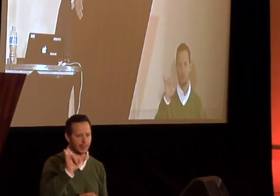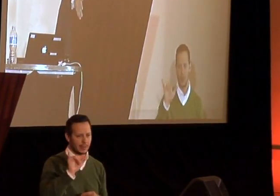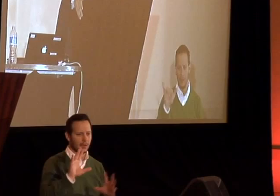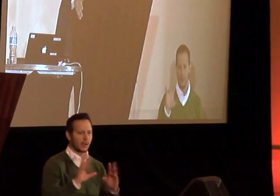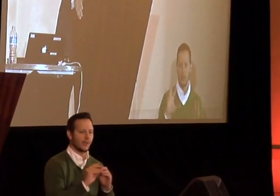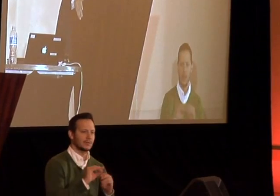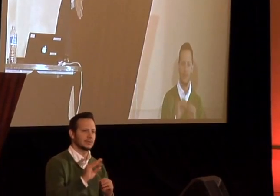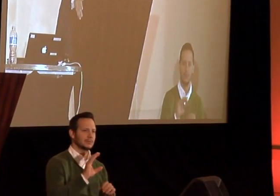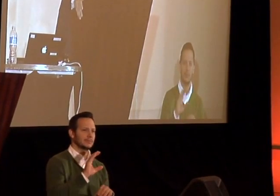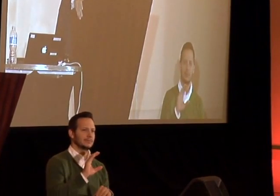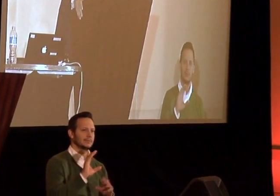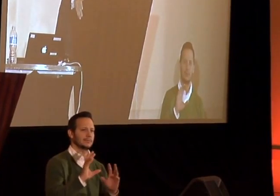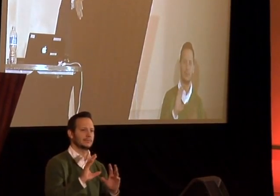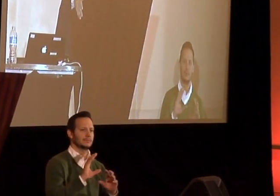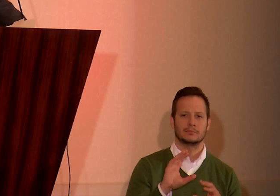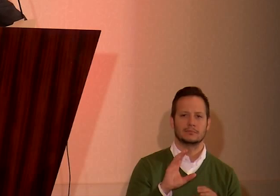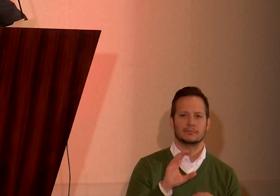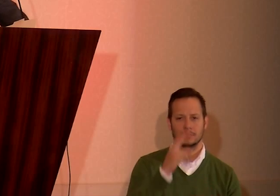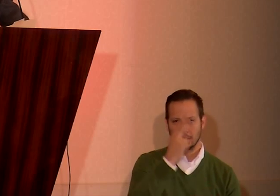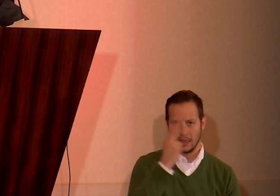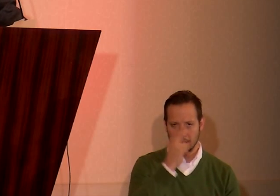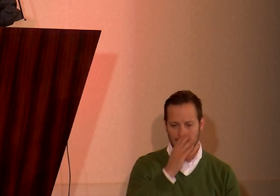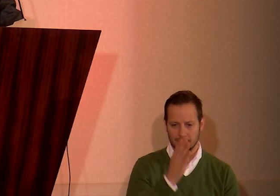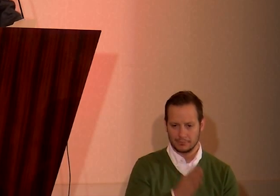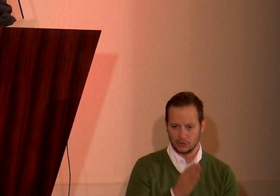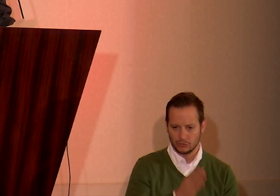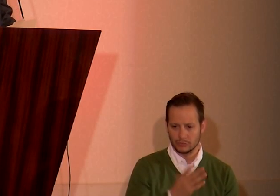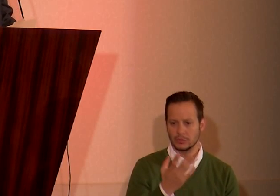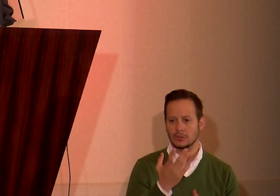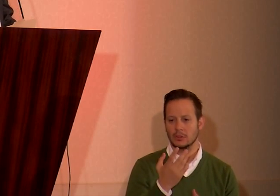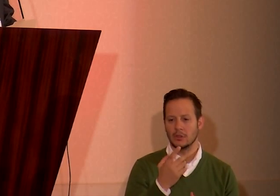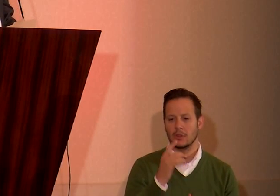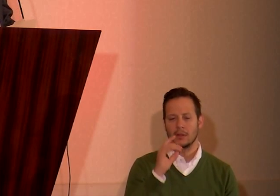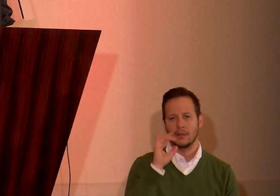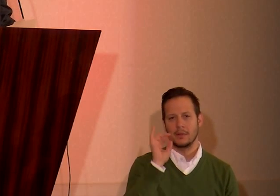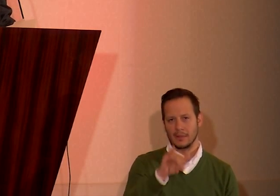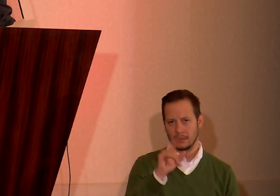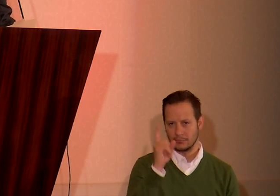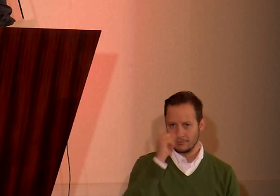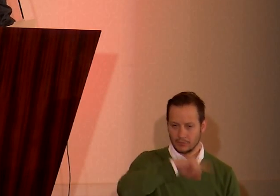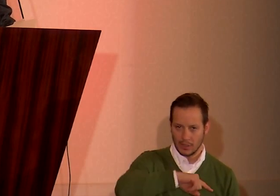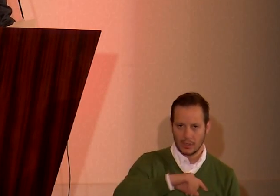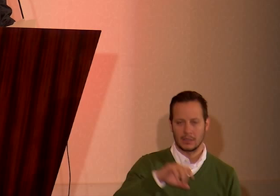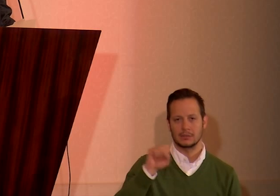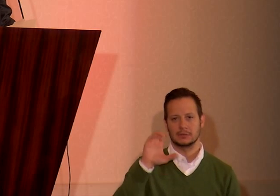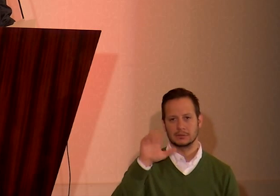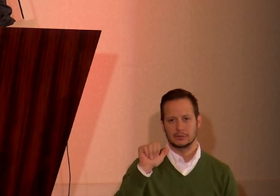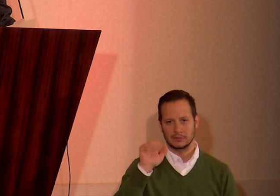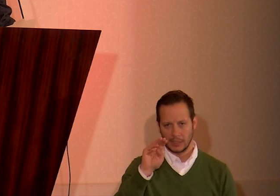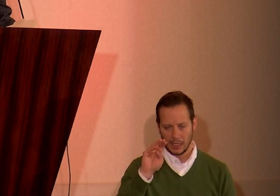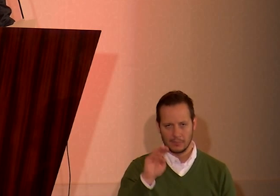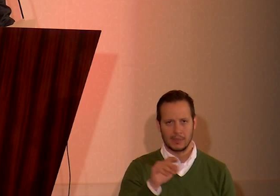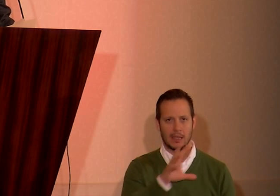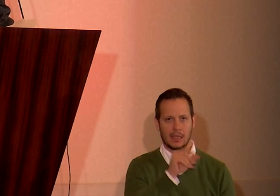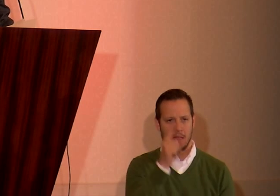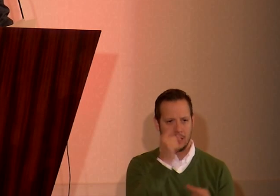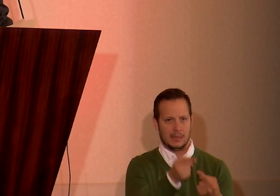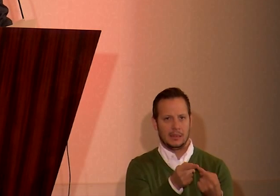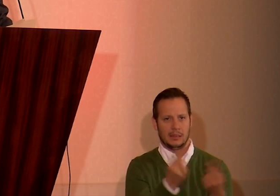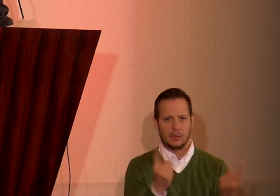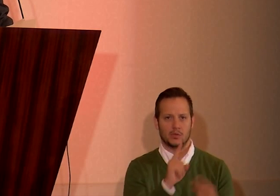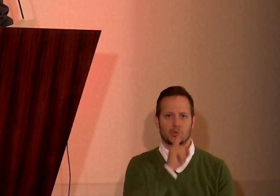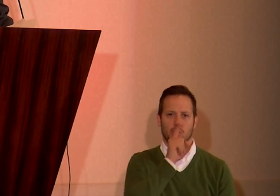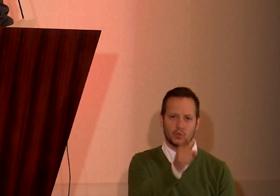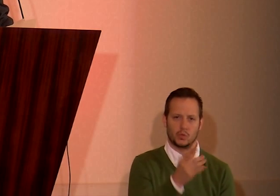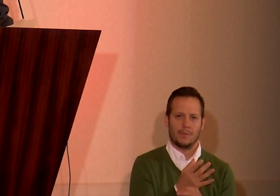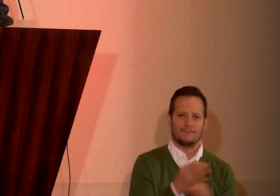the religious right of Ken Ham and Tony Perkins is a fraud, it is a scam, it is antithetical to true freedom